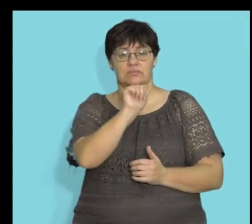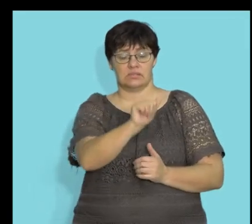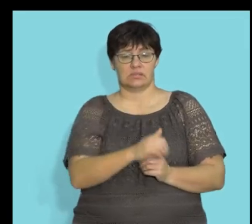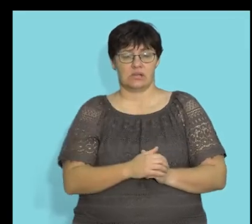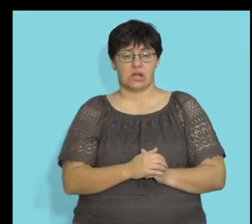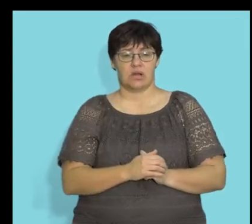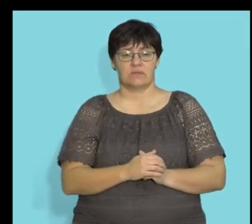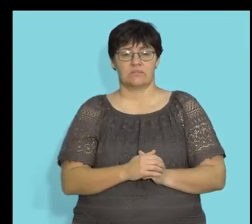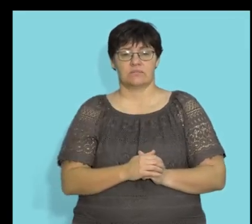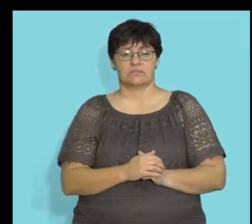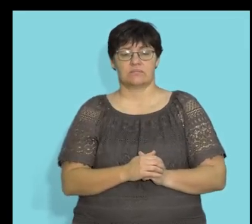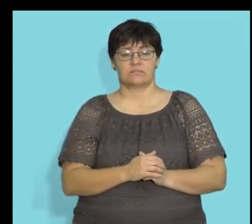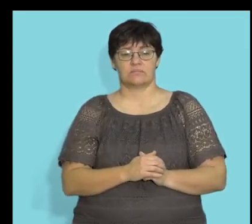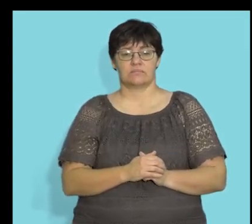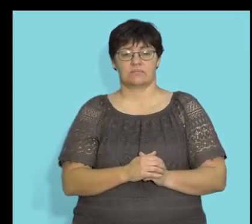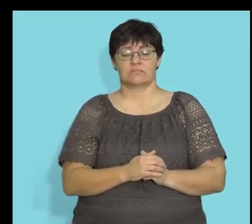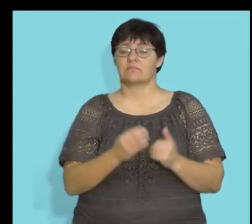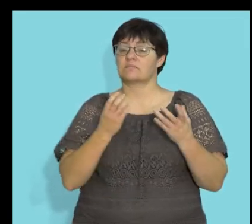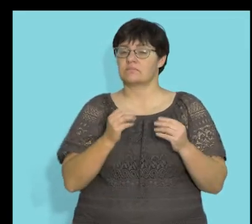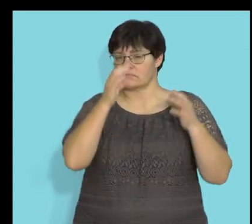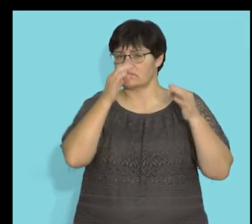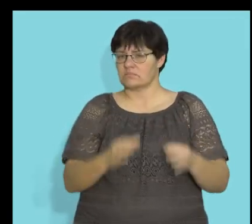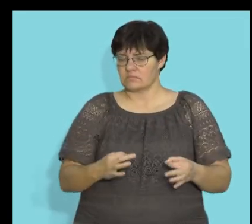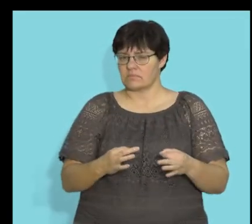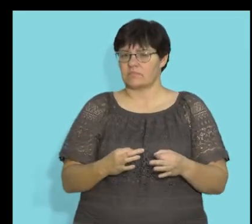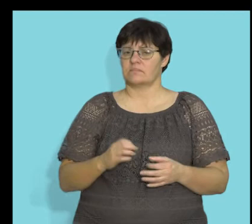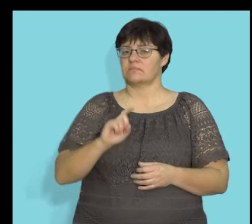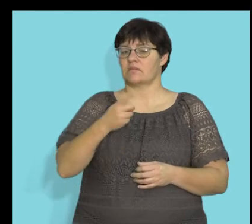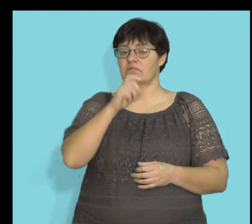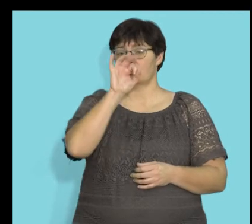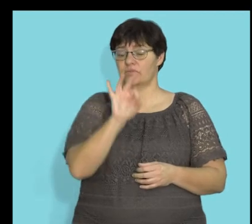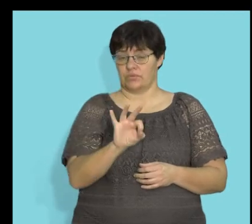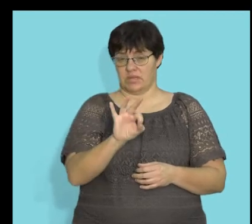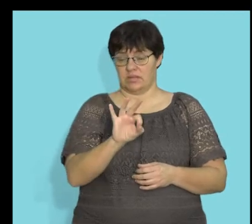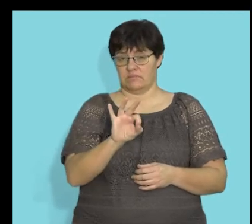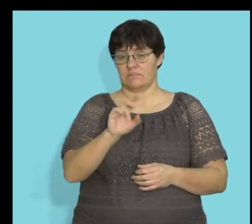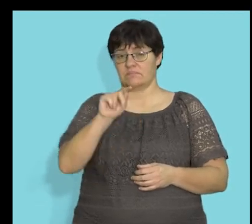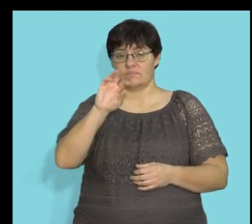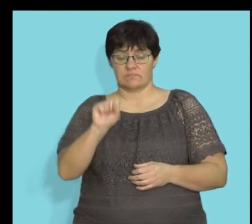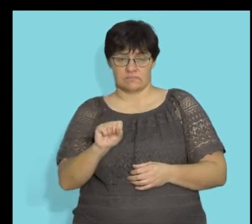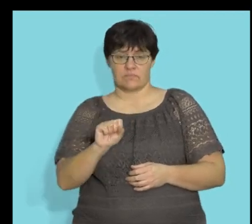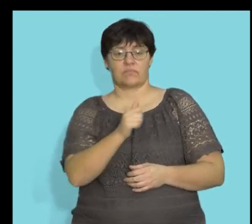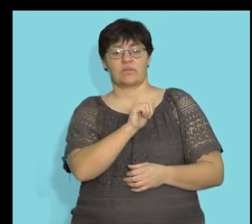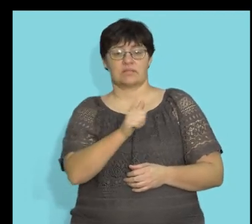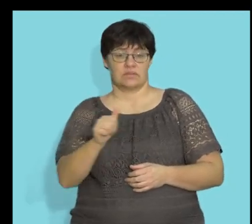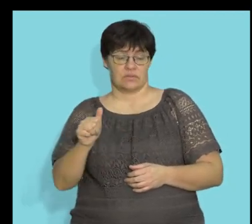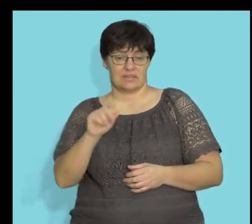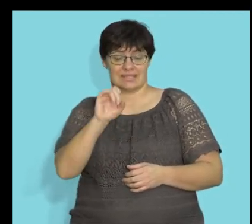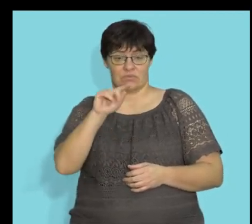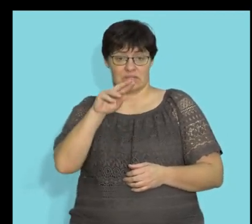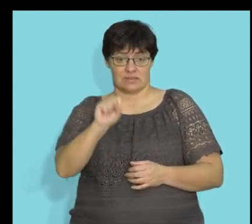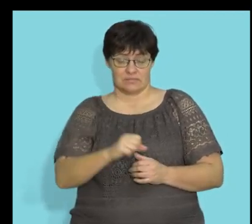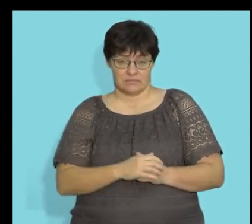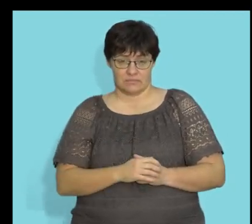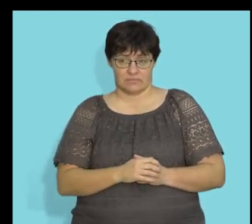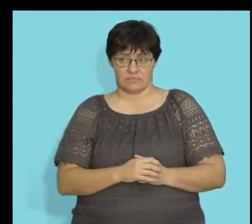A. So we have to determine the first 3 terms of the series. We